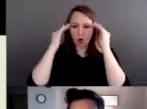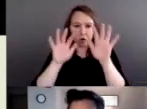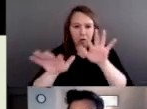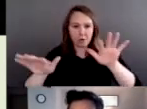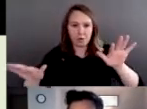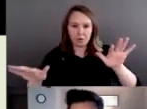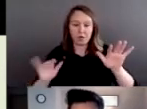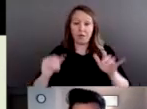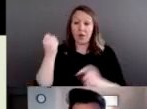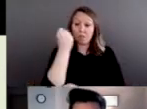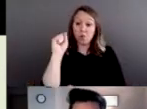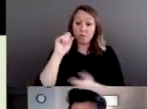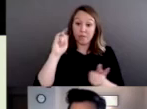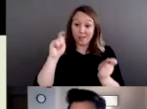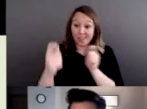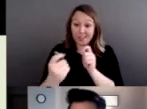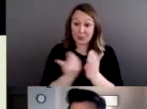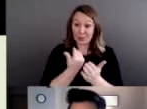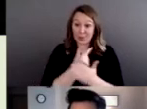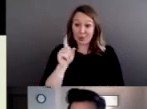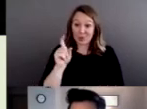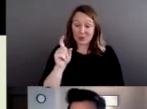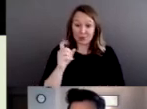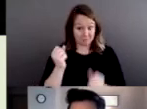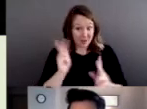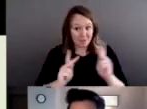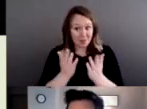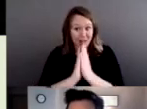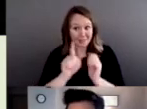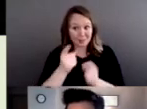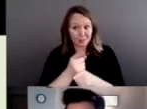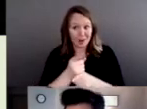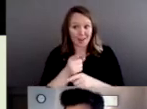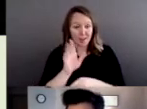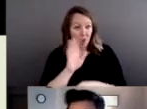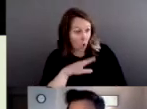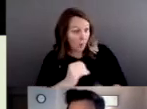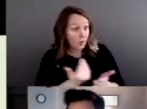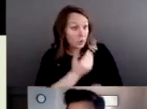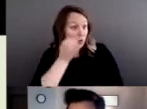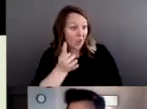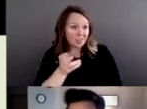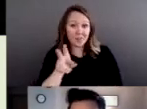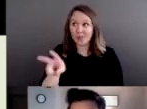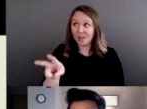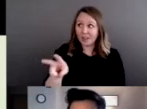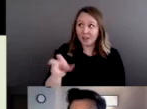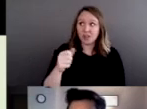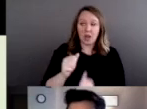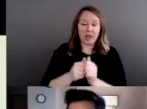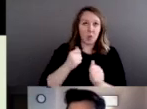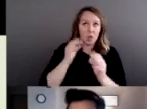I mean, how many of you have been asked, oh, is this new? And, you know, you try not to roll your eyes and you're like, no, this has been going on